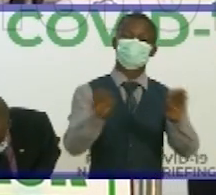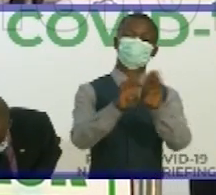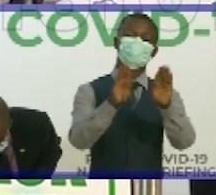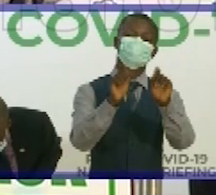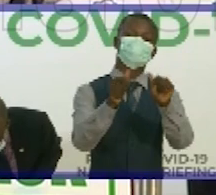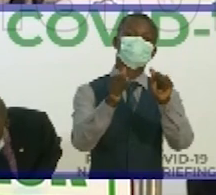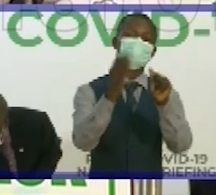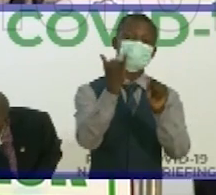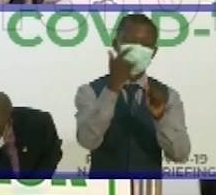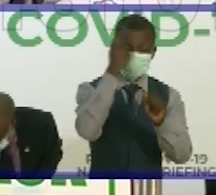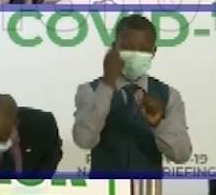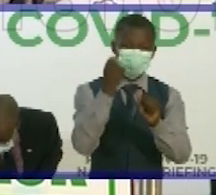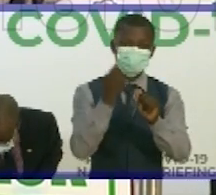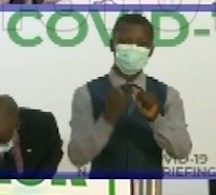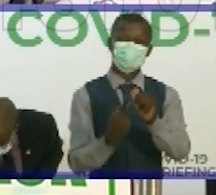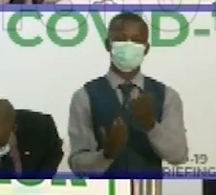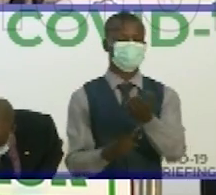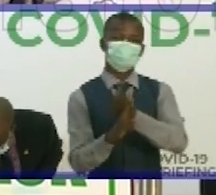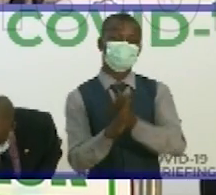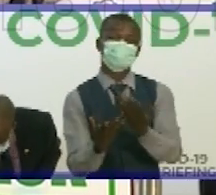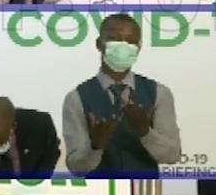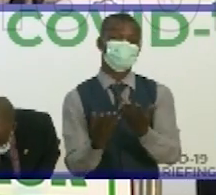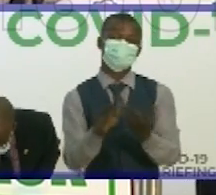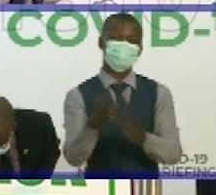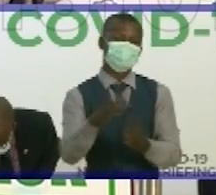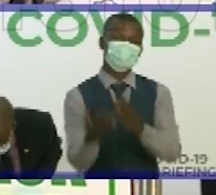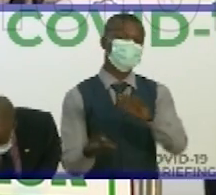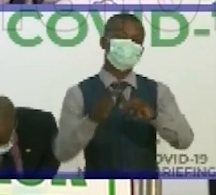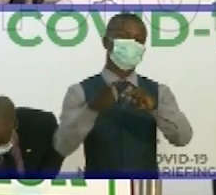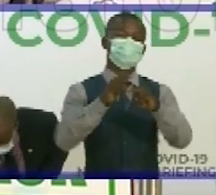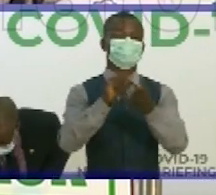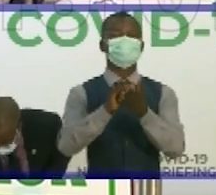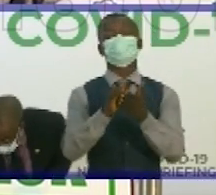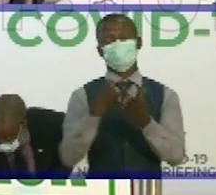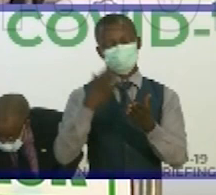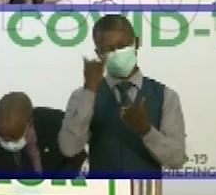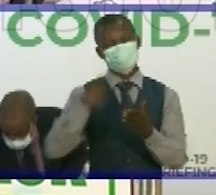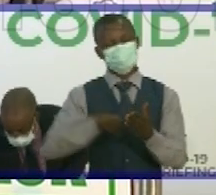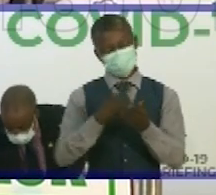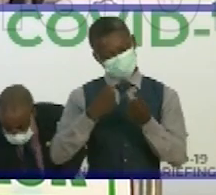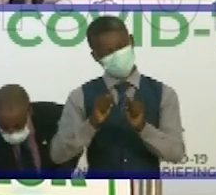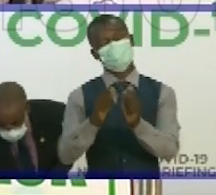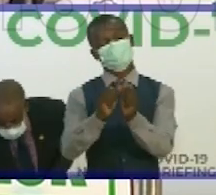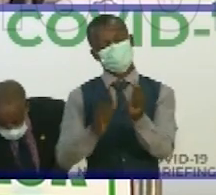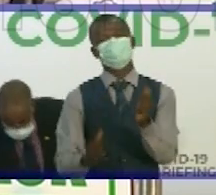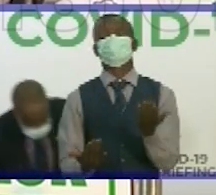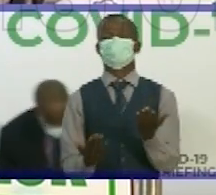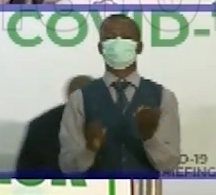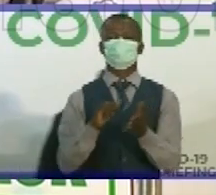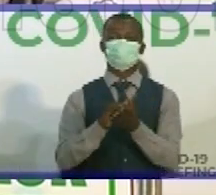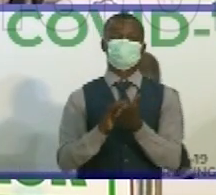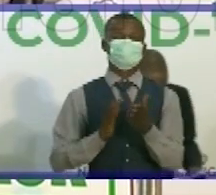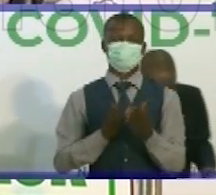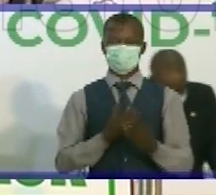of rising casualties, which is what we are trying to avoid, so as not to overwhelm the capacity of our own